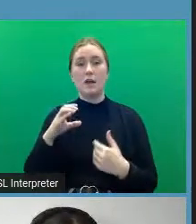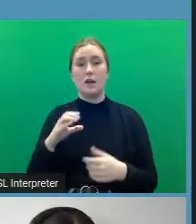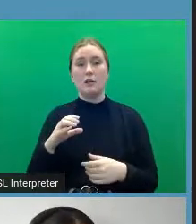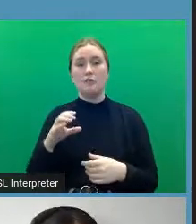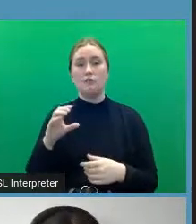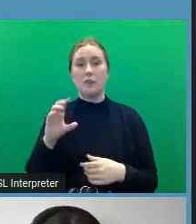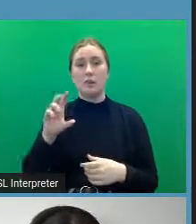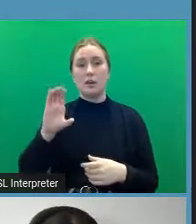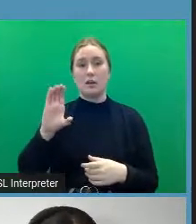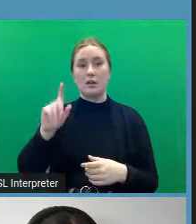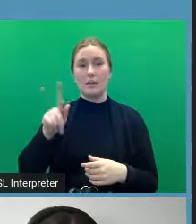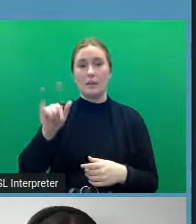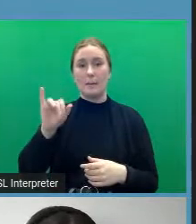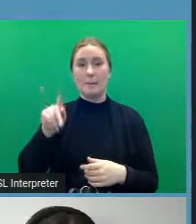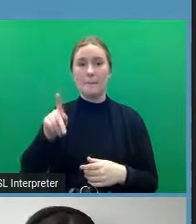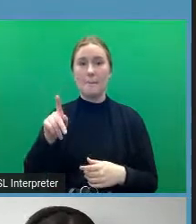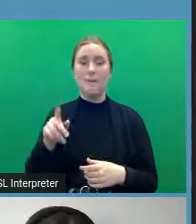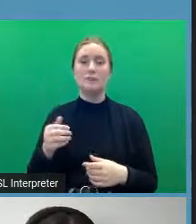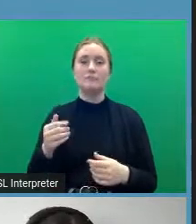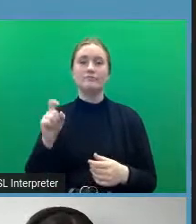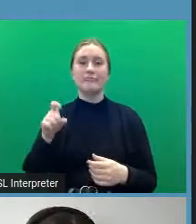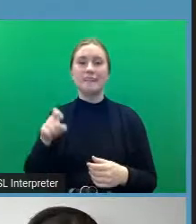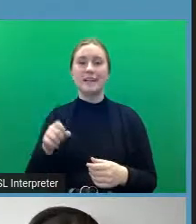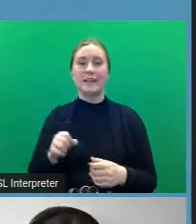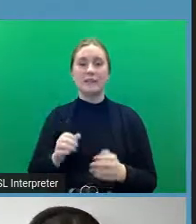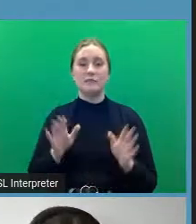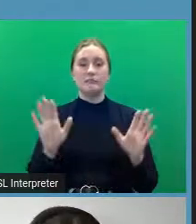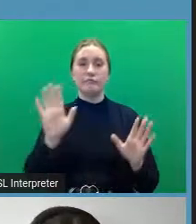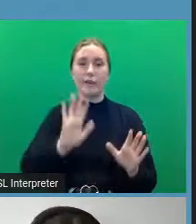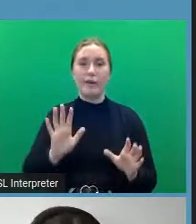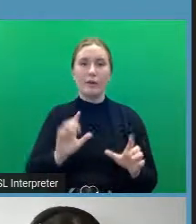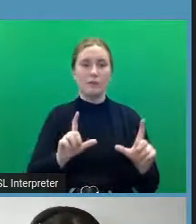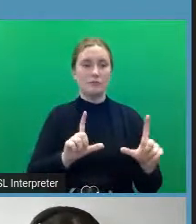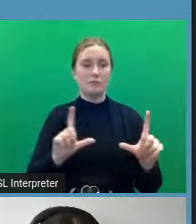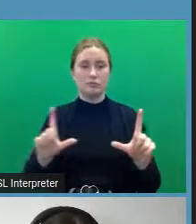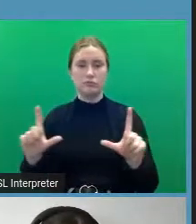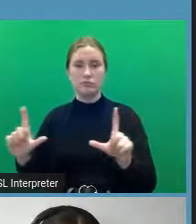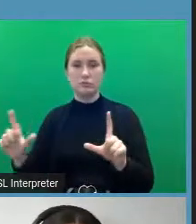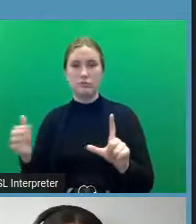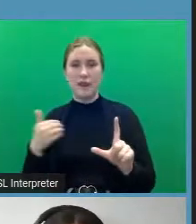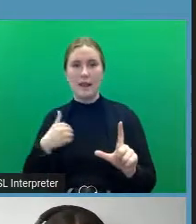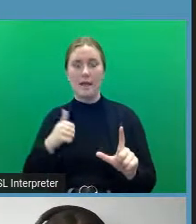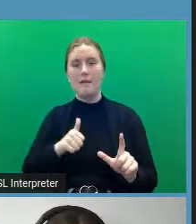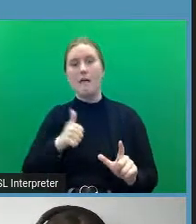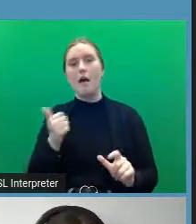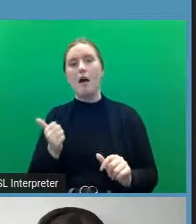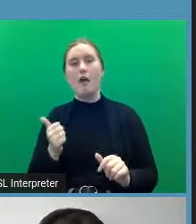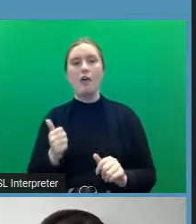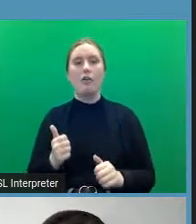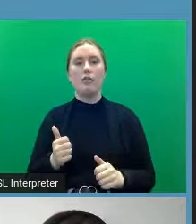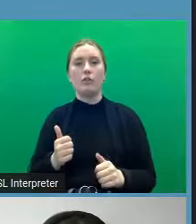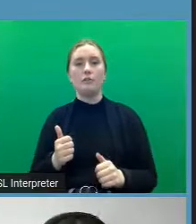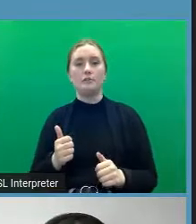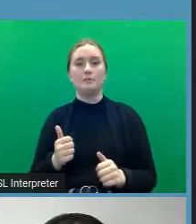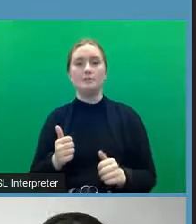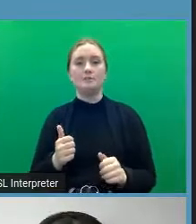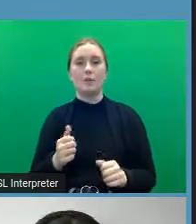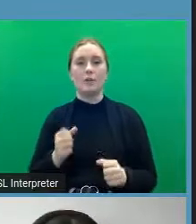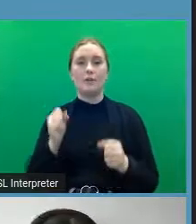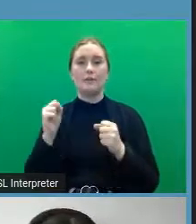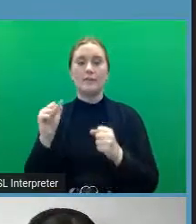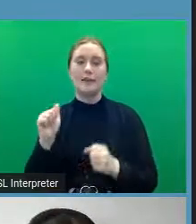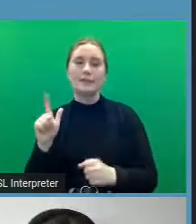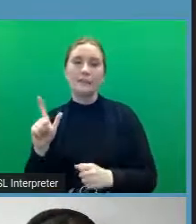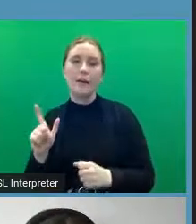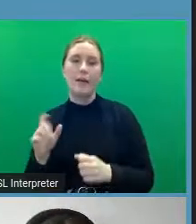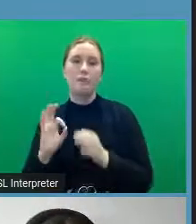translation, you need to make space in the frame for these other elements. And so when developing graphics with designers,